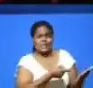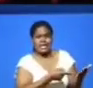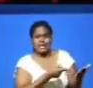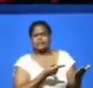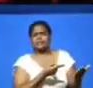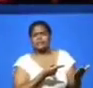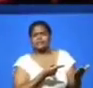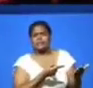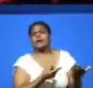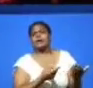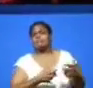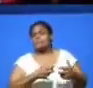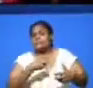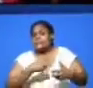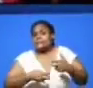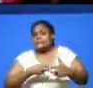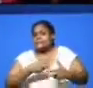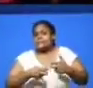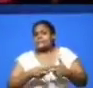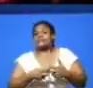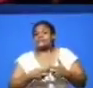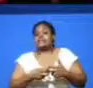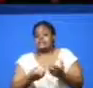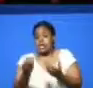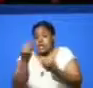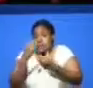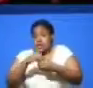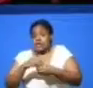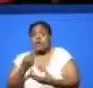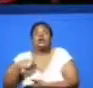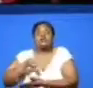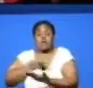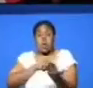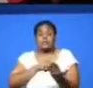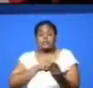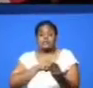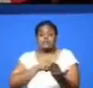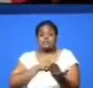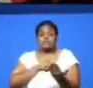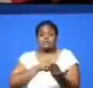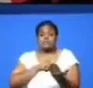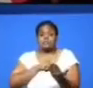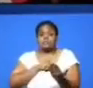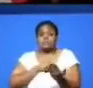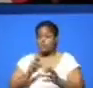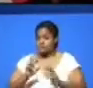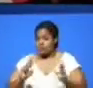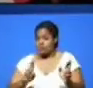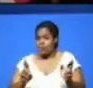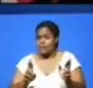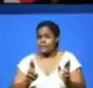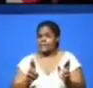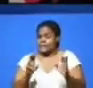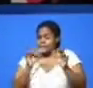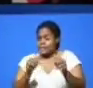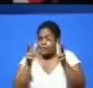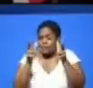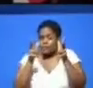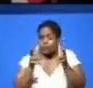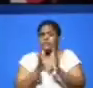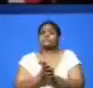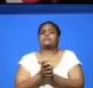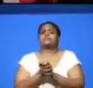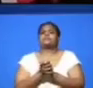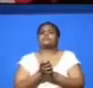are issues dealing with you. Yes, you, sir. Yes, you, ma'am. Fasten your seatbelt and stay with the preacher for the